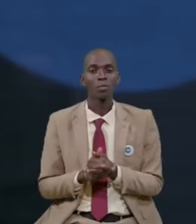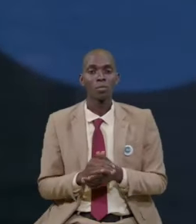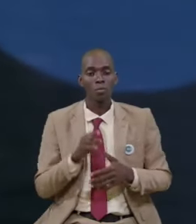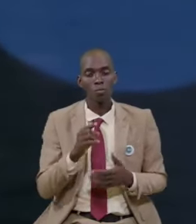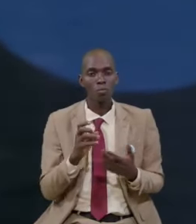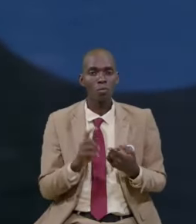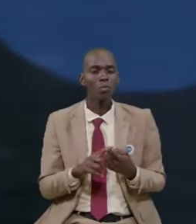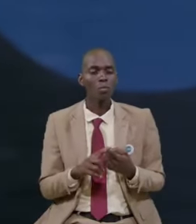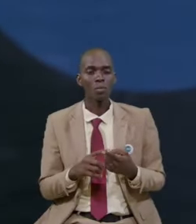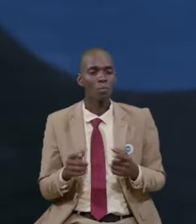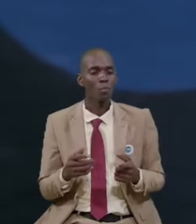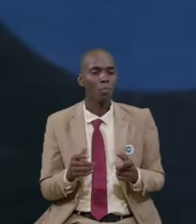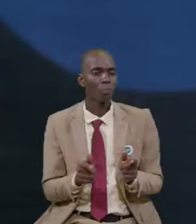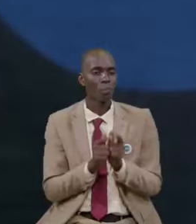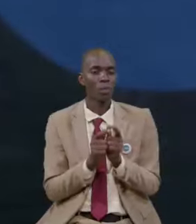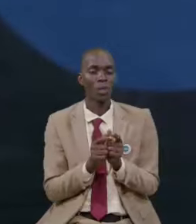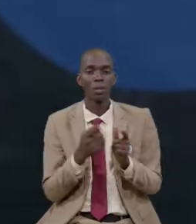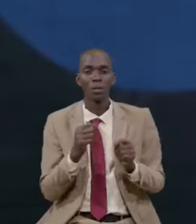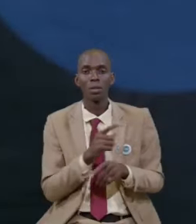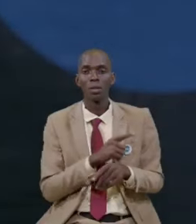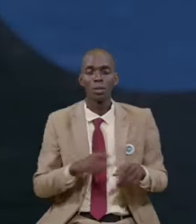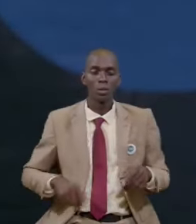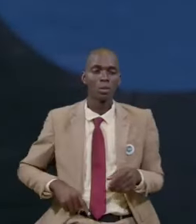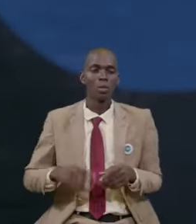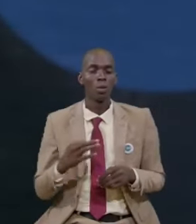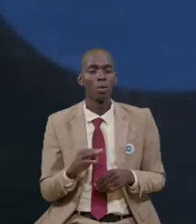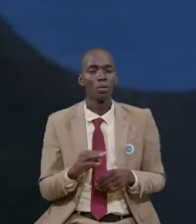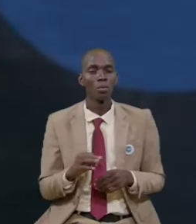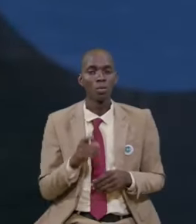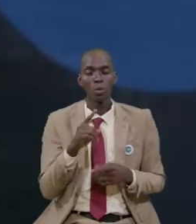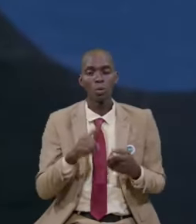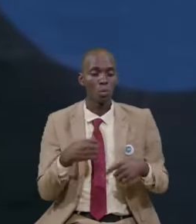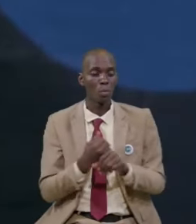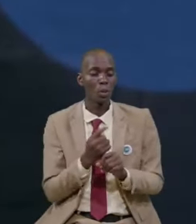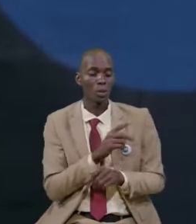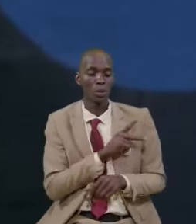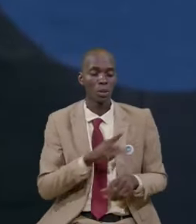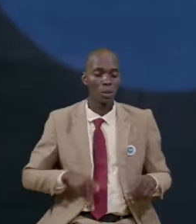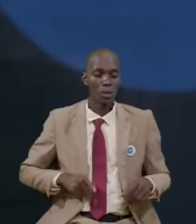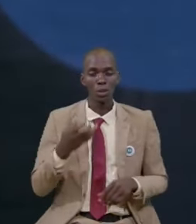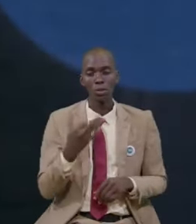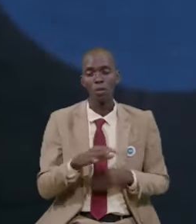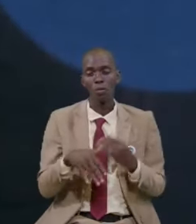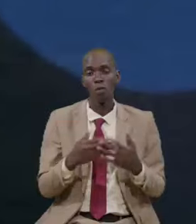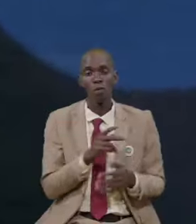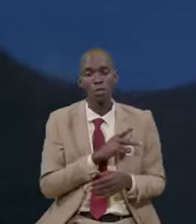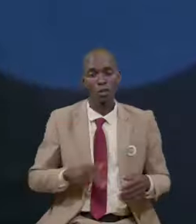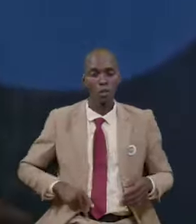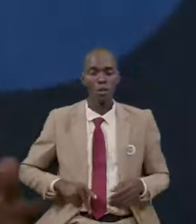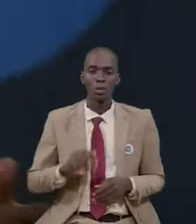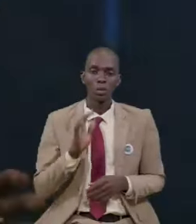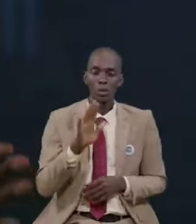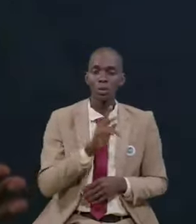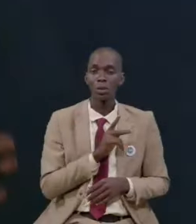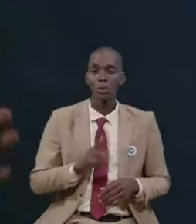We're coming to the King. You want to meet the Lord, is the Savior from sin. And you want to meet the Lord, it's